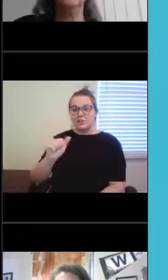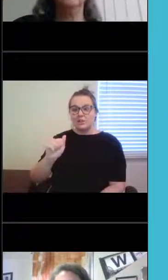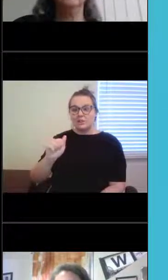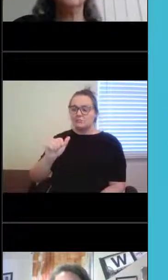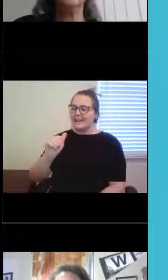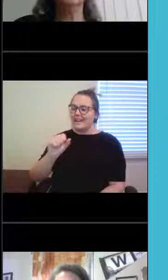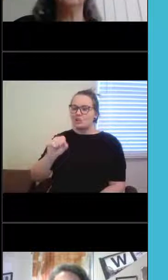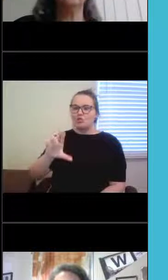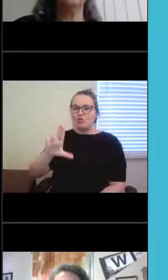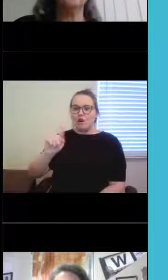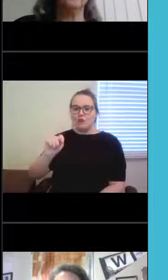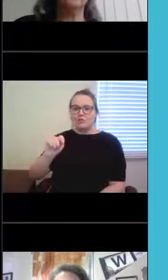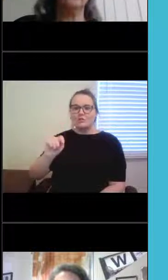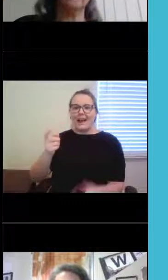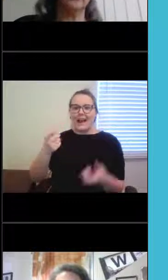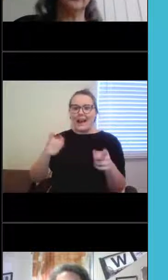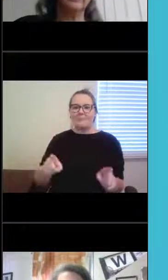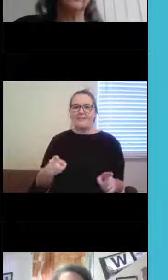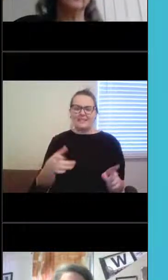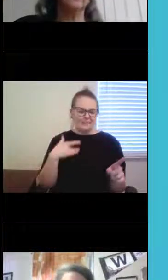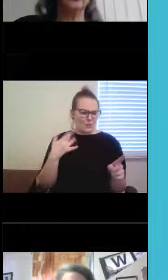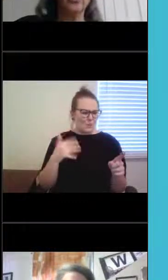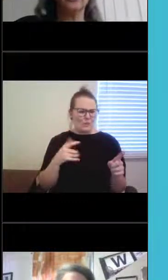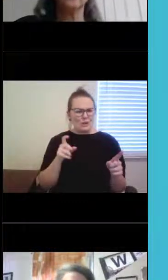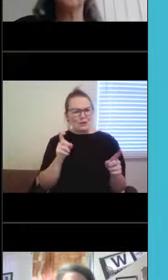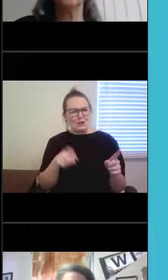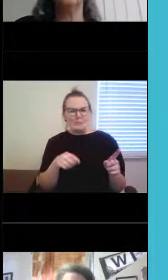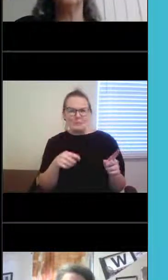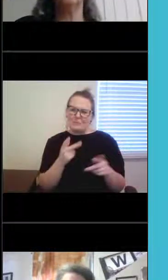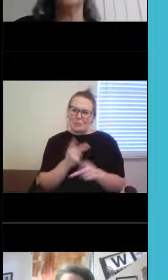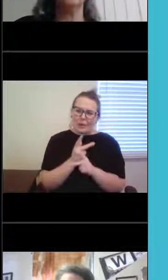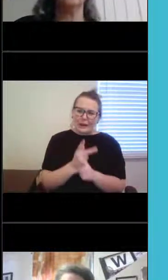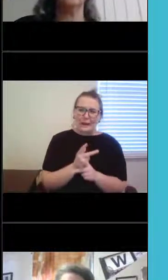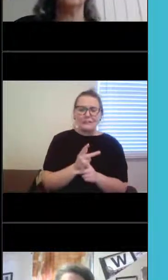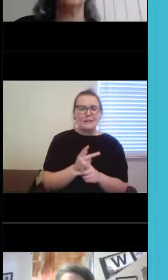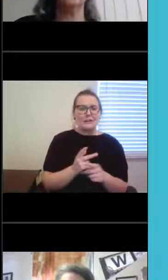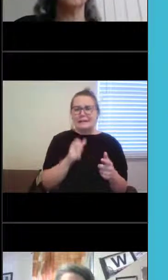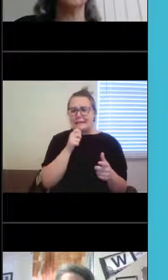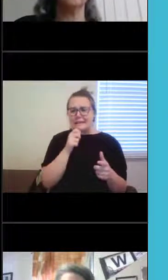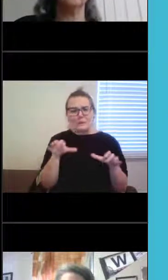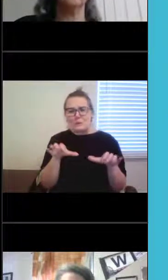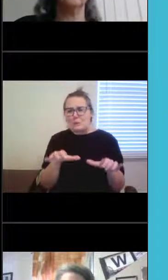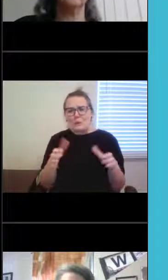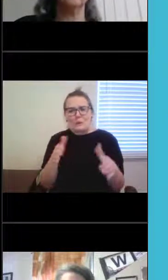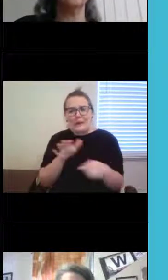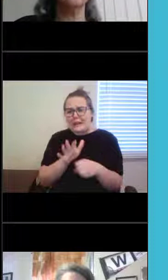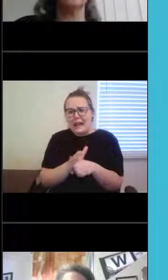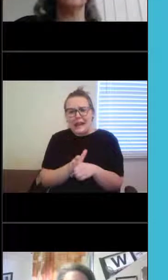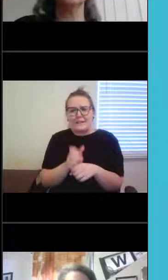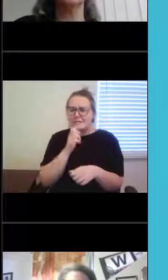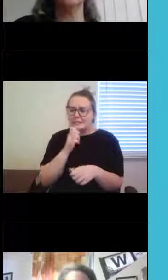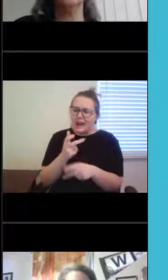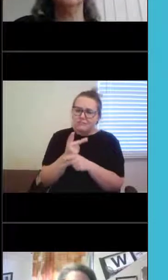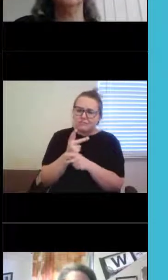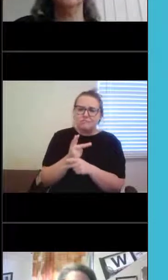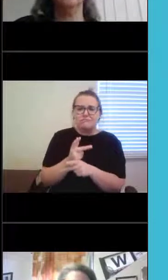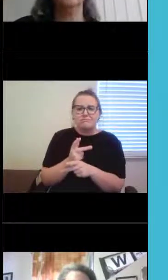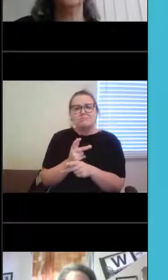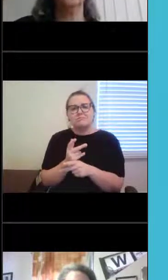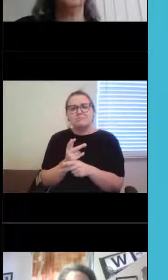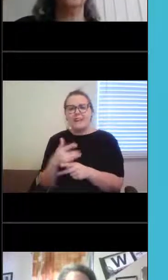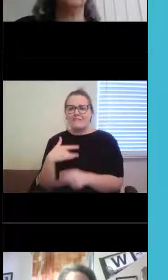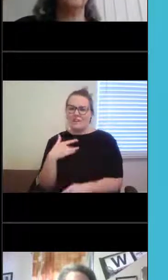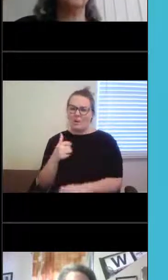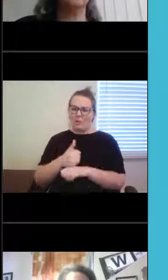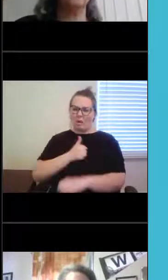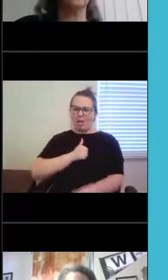done, saying that they felt they should have been more cautious or didn't do enough to protect themselves. And you know, again, this is not uncommon, and